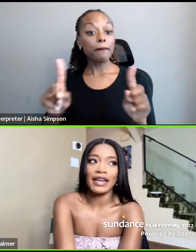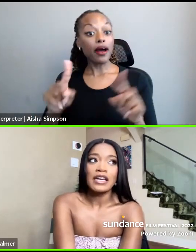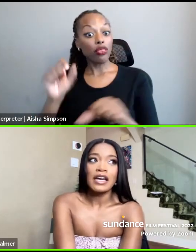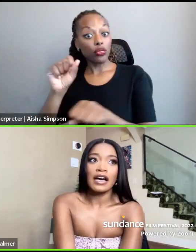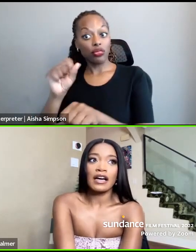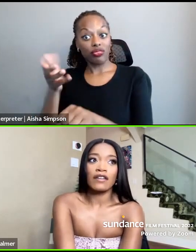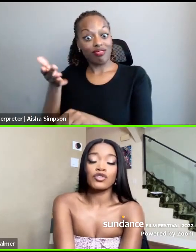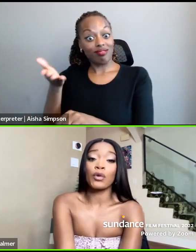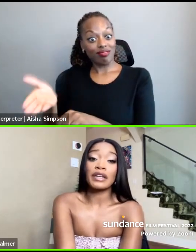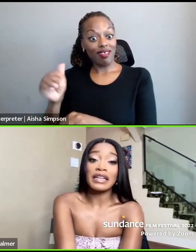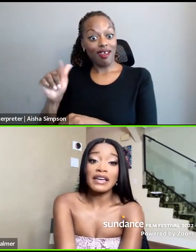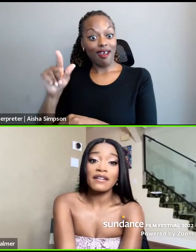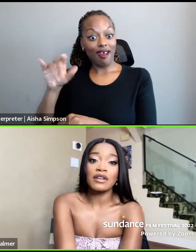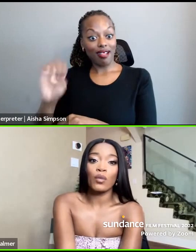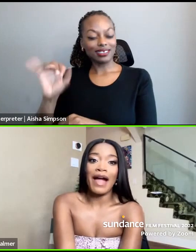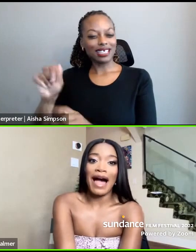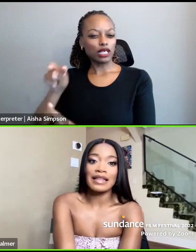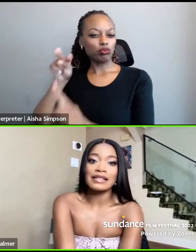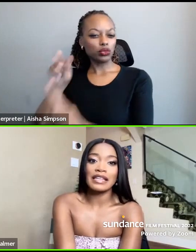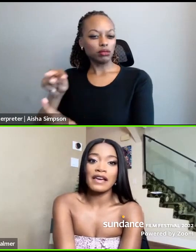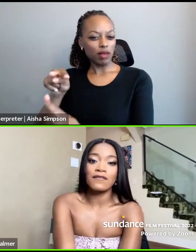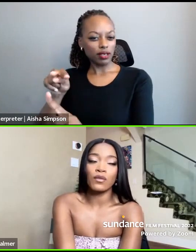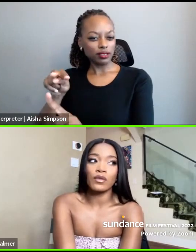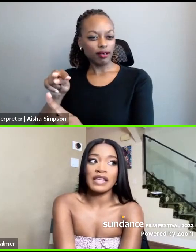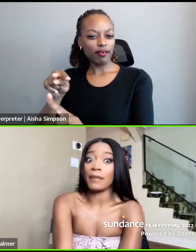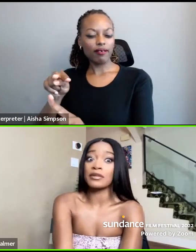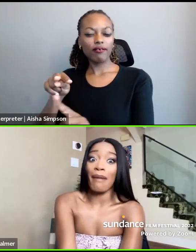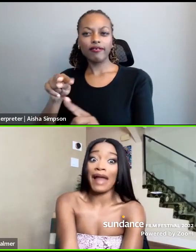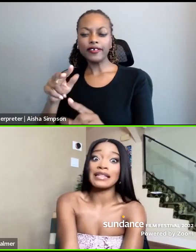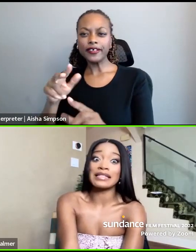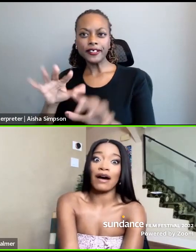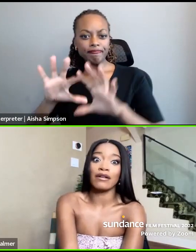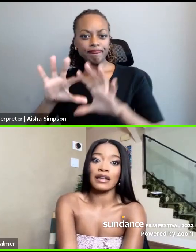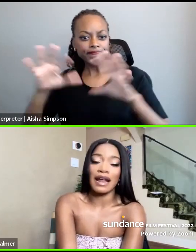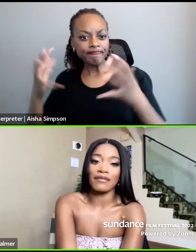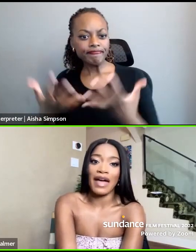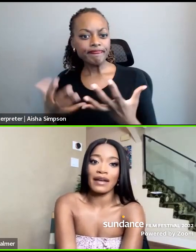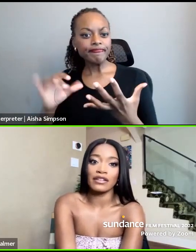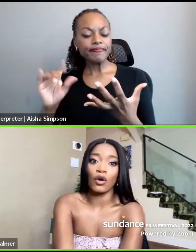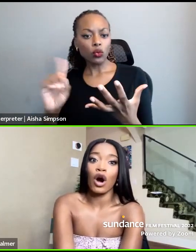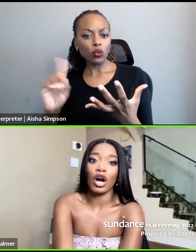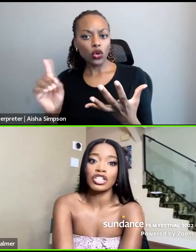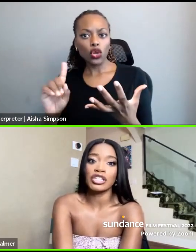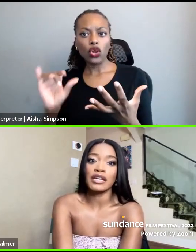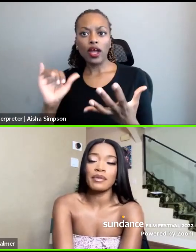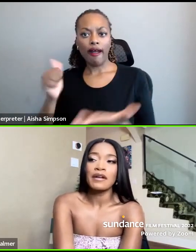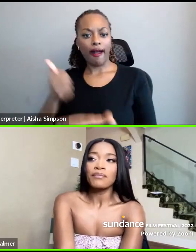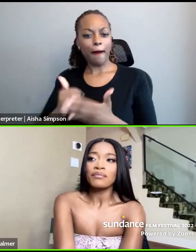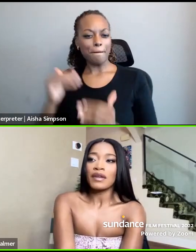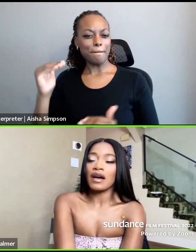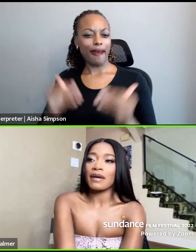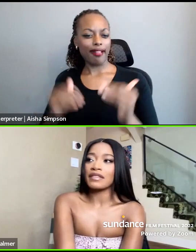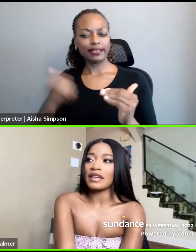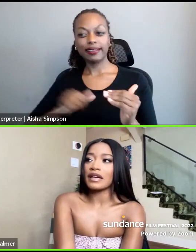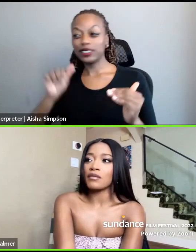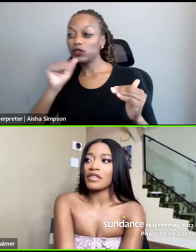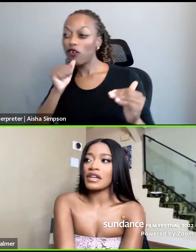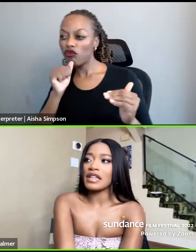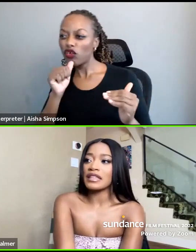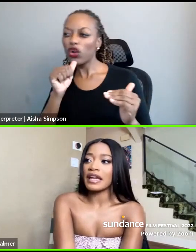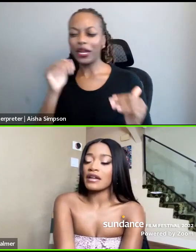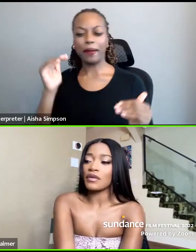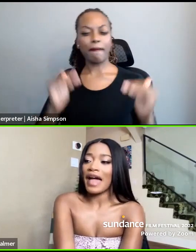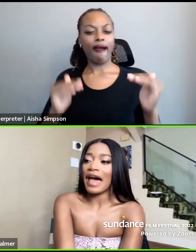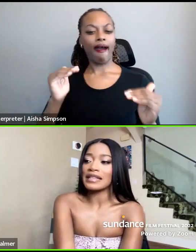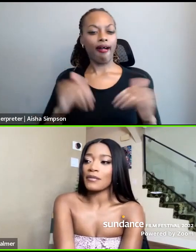which that the story lived and where Alice lived was able to balance out a lot of that, hardship. I think more